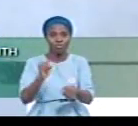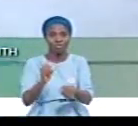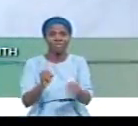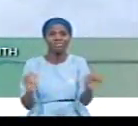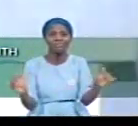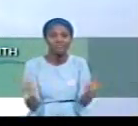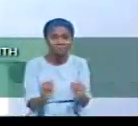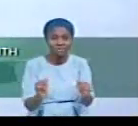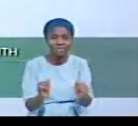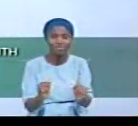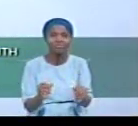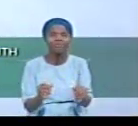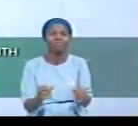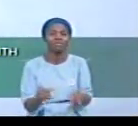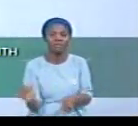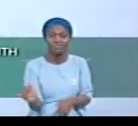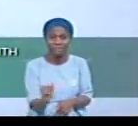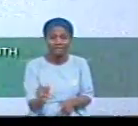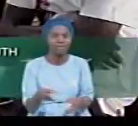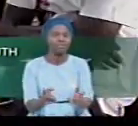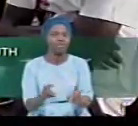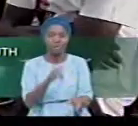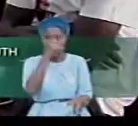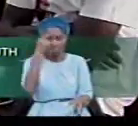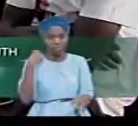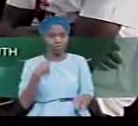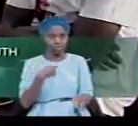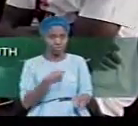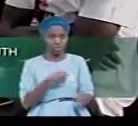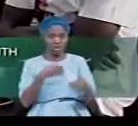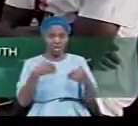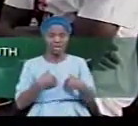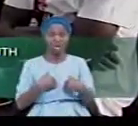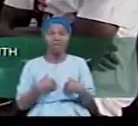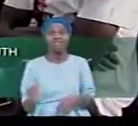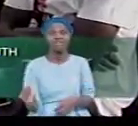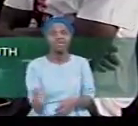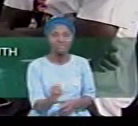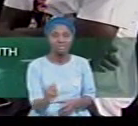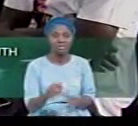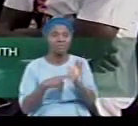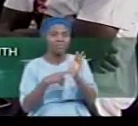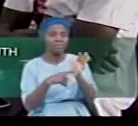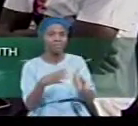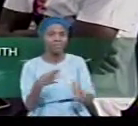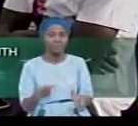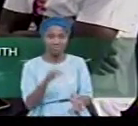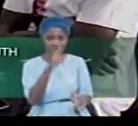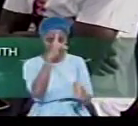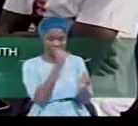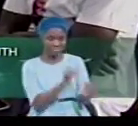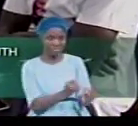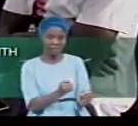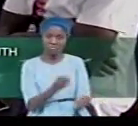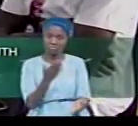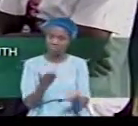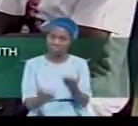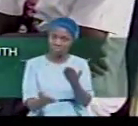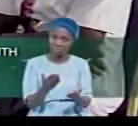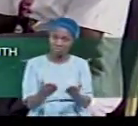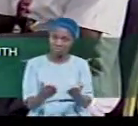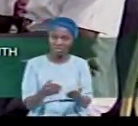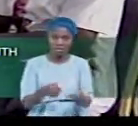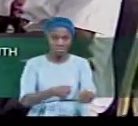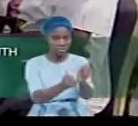we have a similar manifestation of faith, whether it's an apostle or